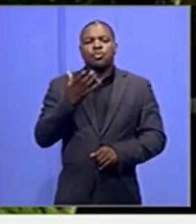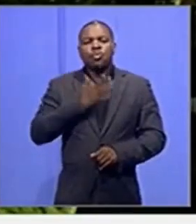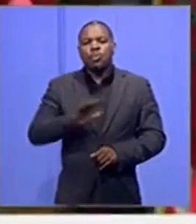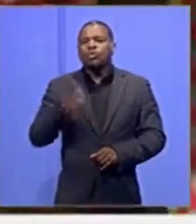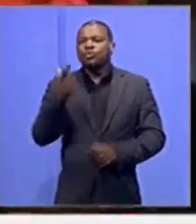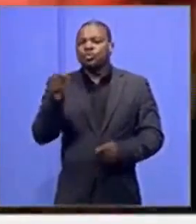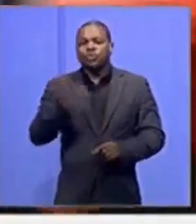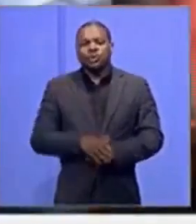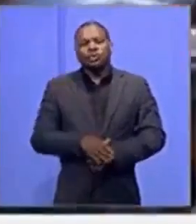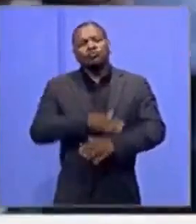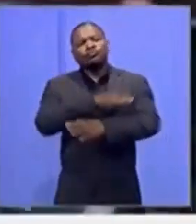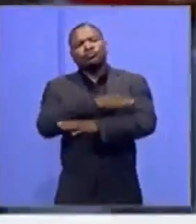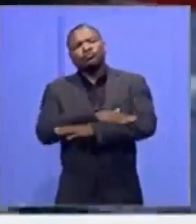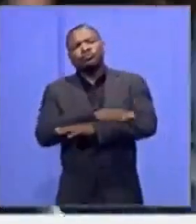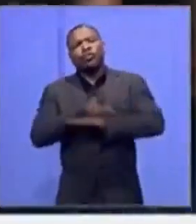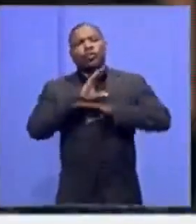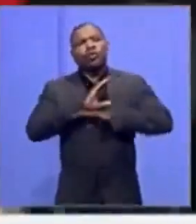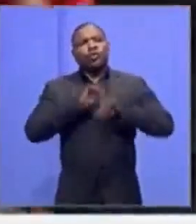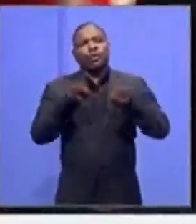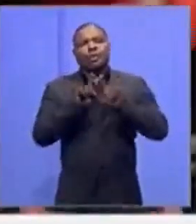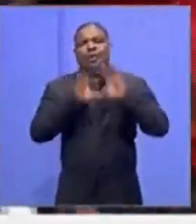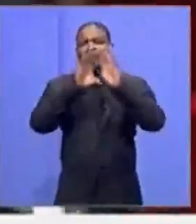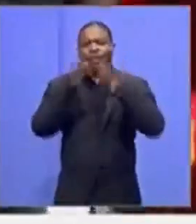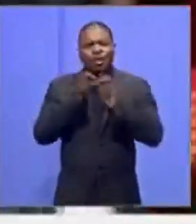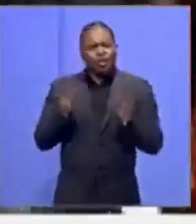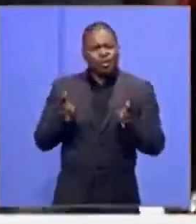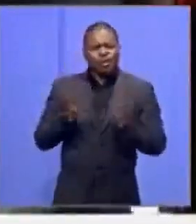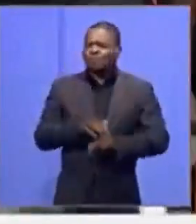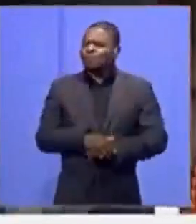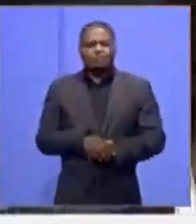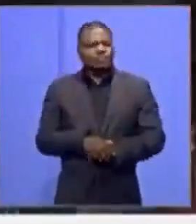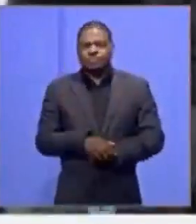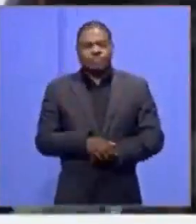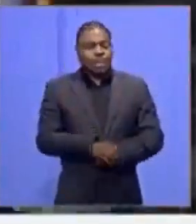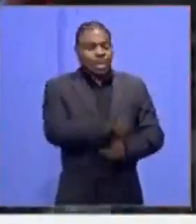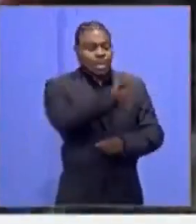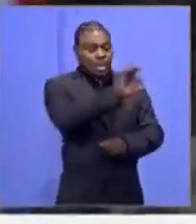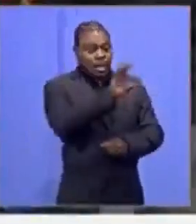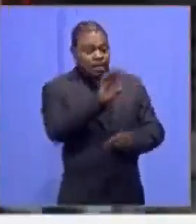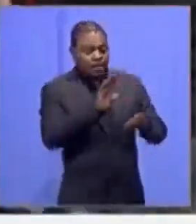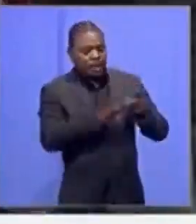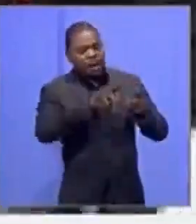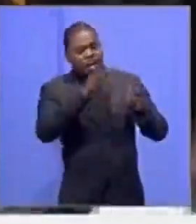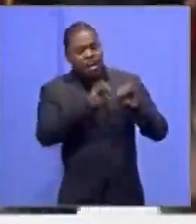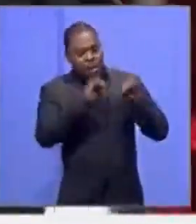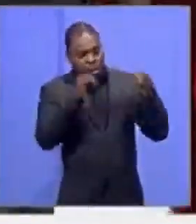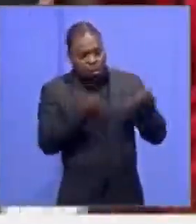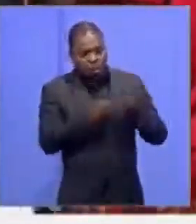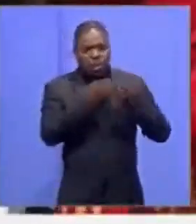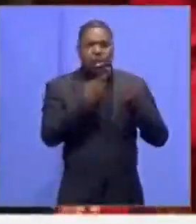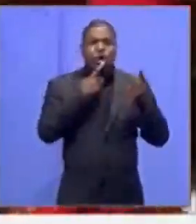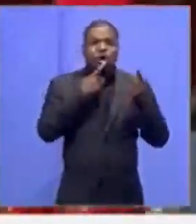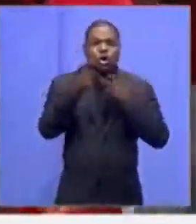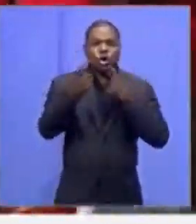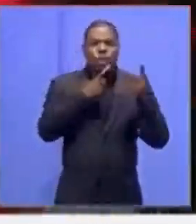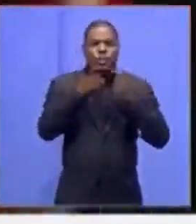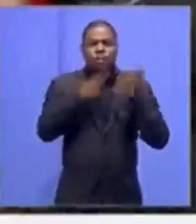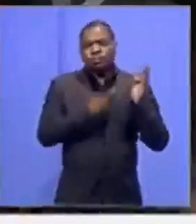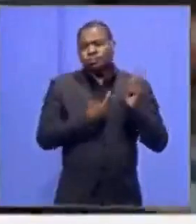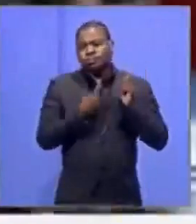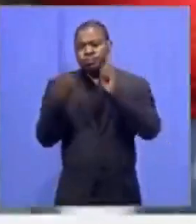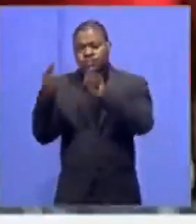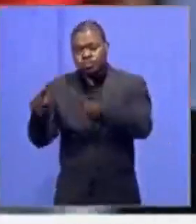comfortably as if things are normal? EFF mmogo le mekgatlo e mengwe ba išitše matshwenyego a bona ka lefelong leo go